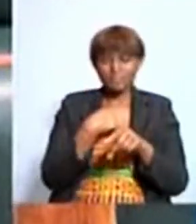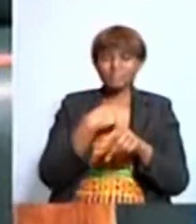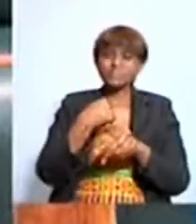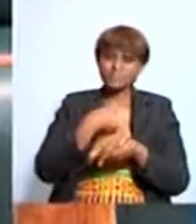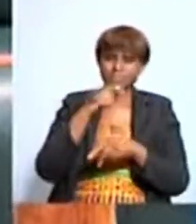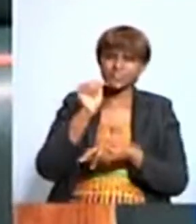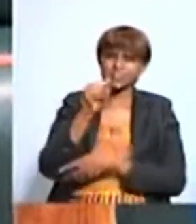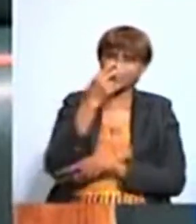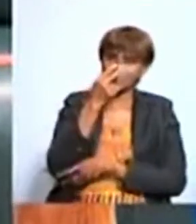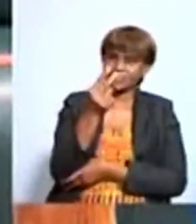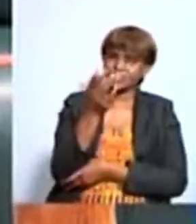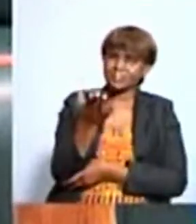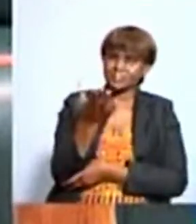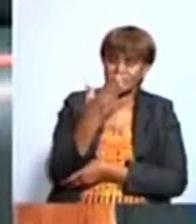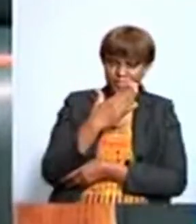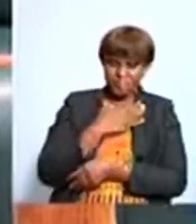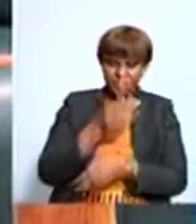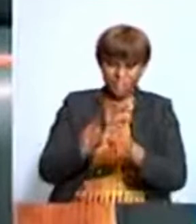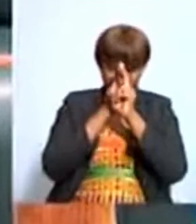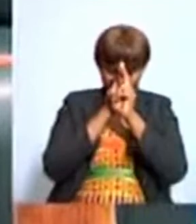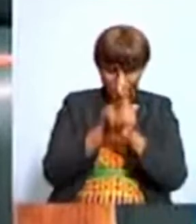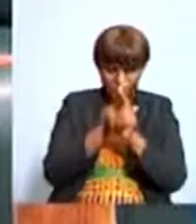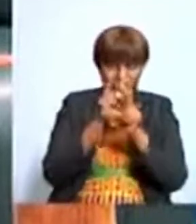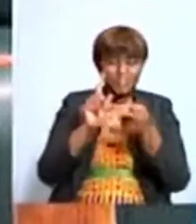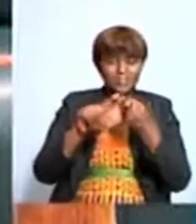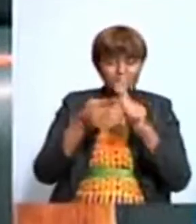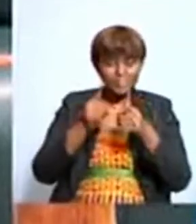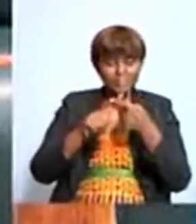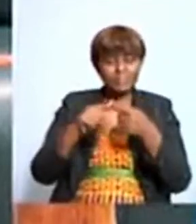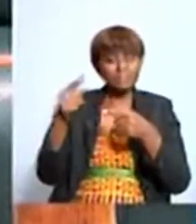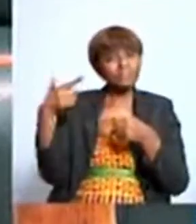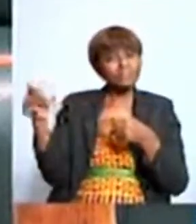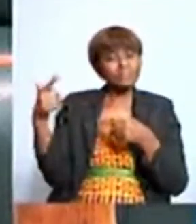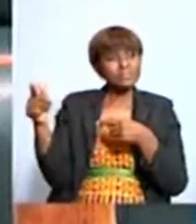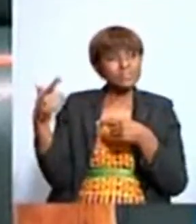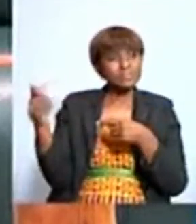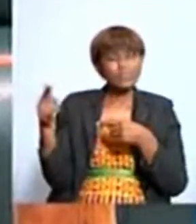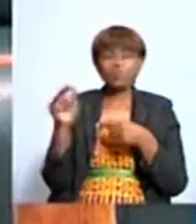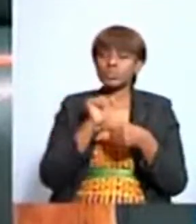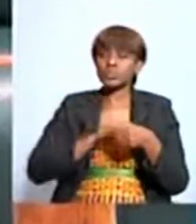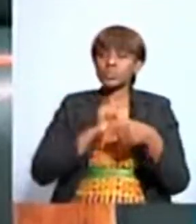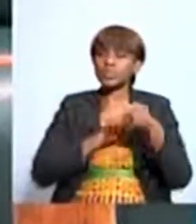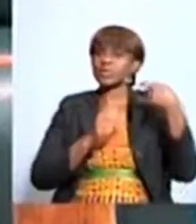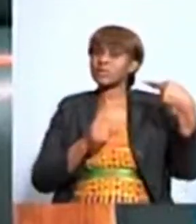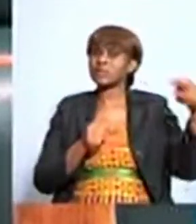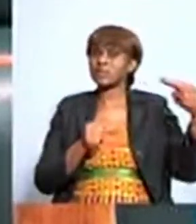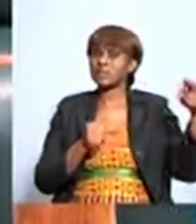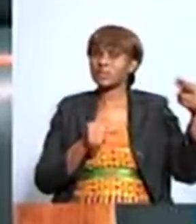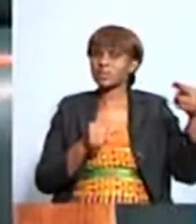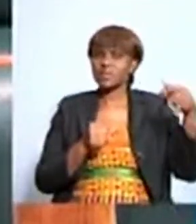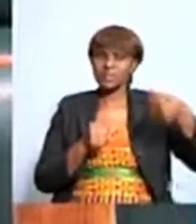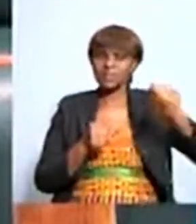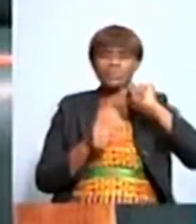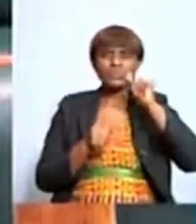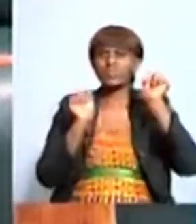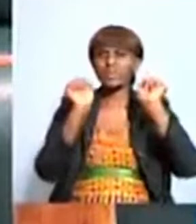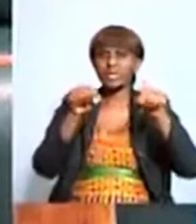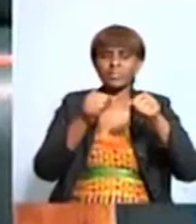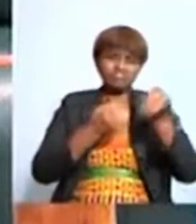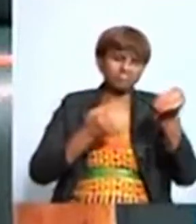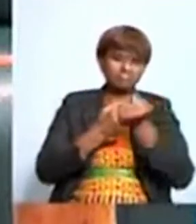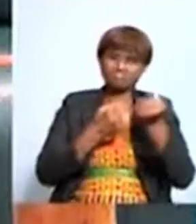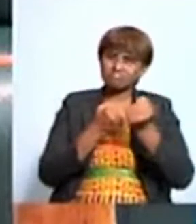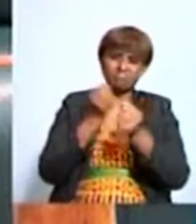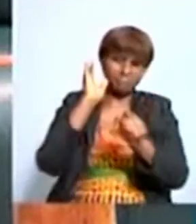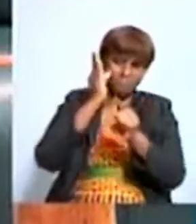that my honourable colleagues on your left or on your right are unable to tender support to the